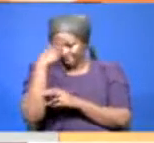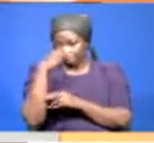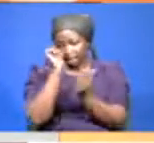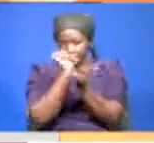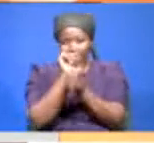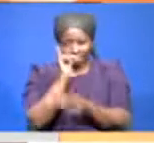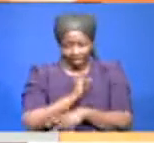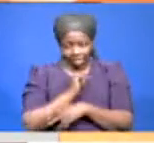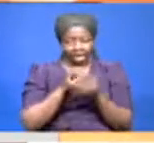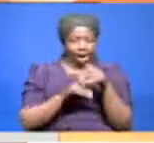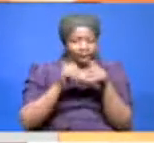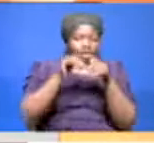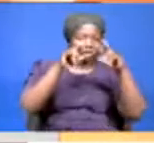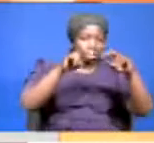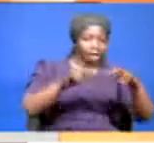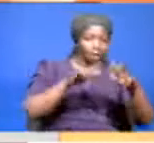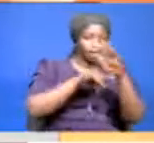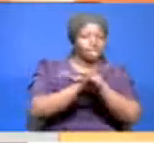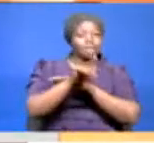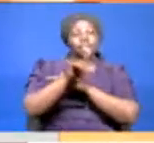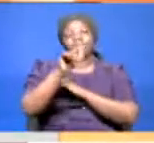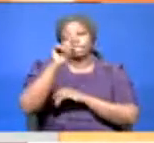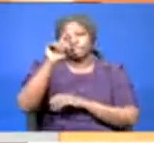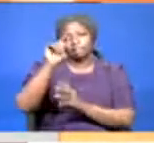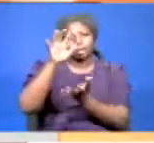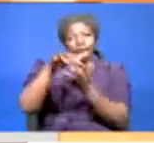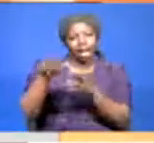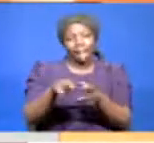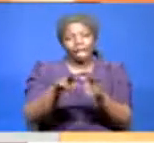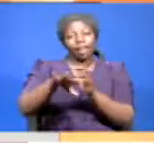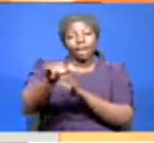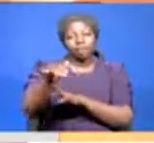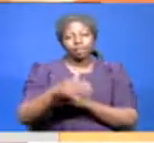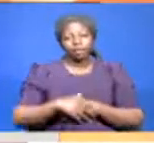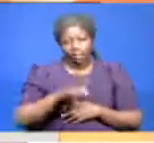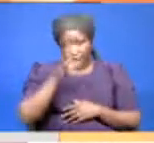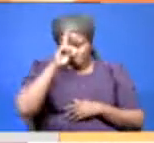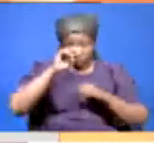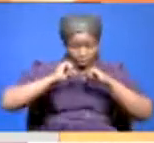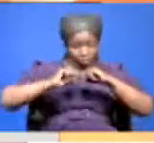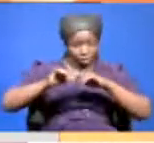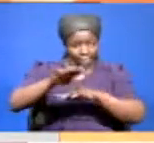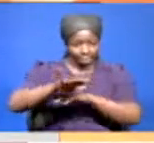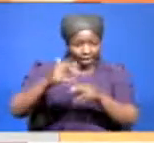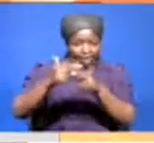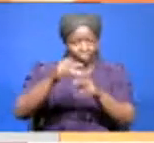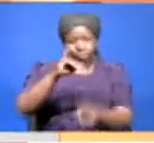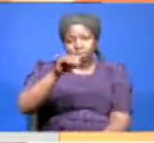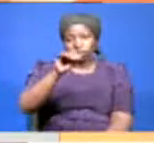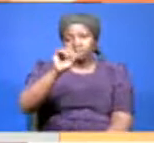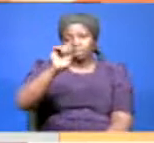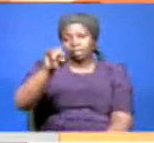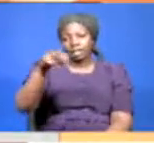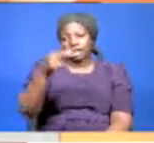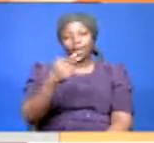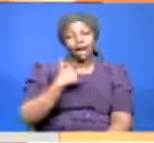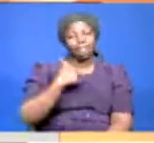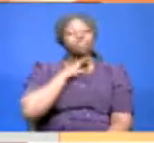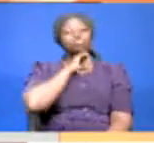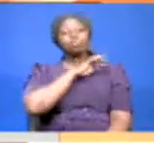in Bangali, Tana River County. Bangali Sub-County Police Commander Joseph Katuku has decried an increase in